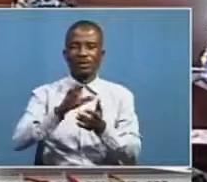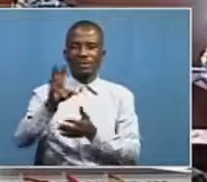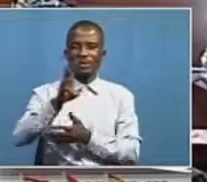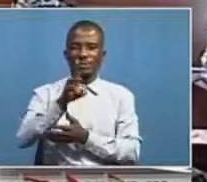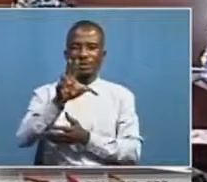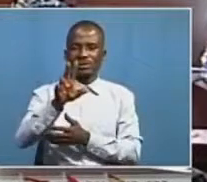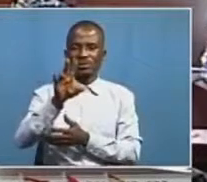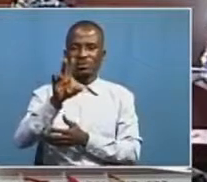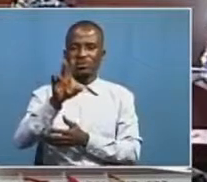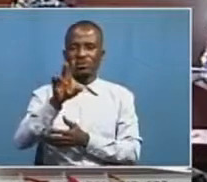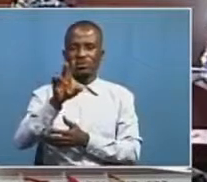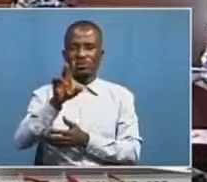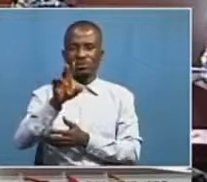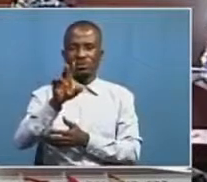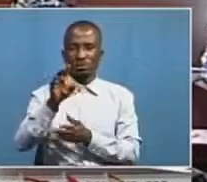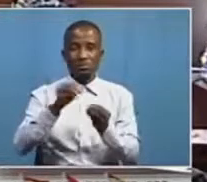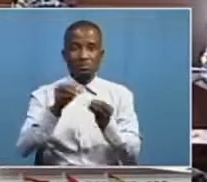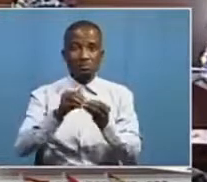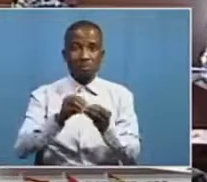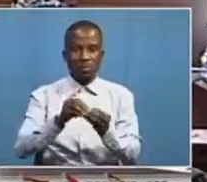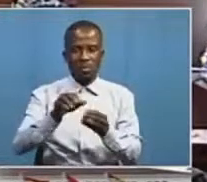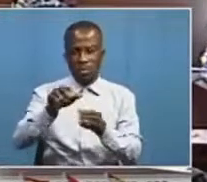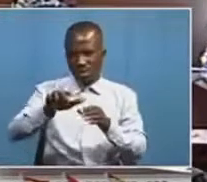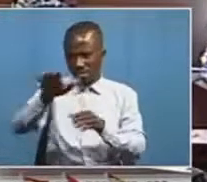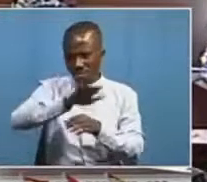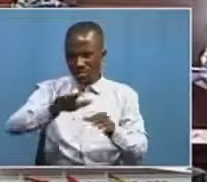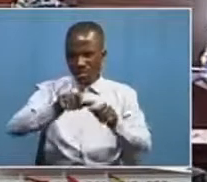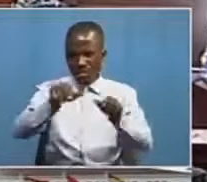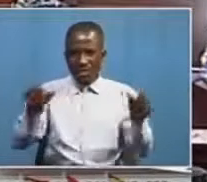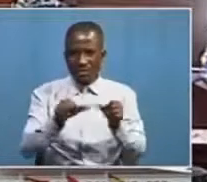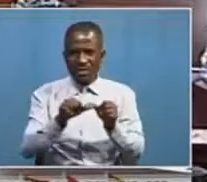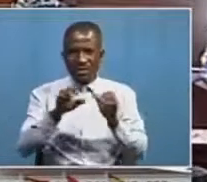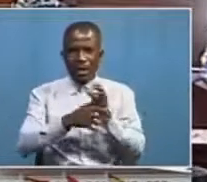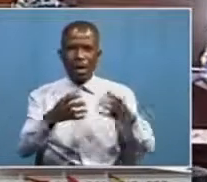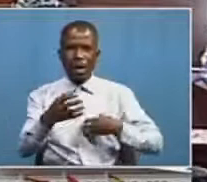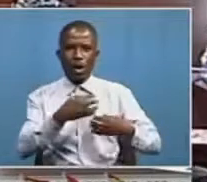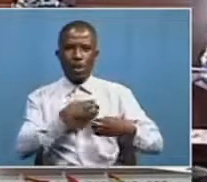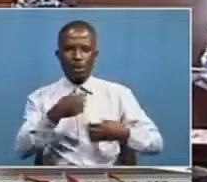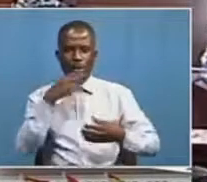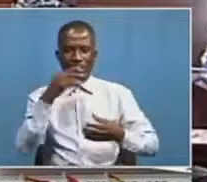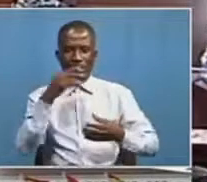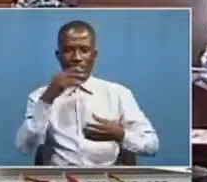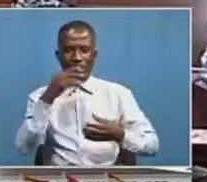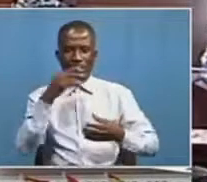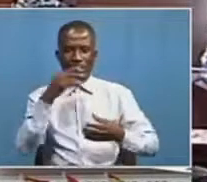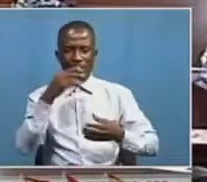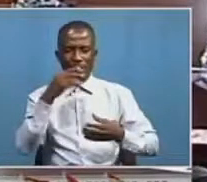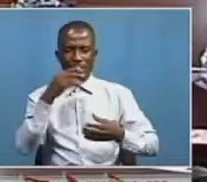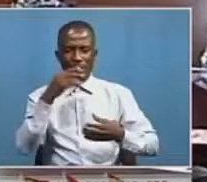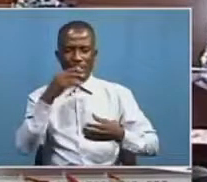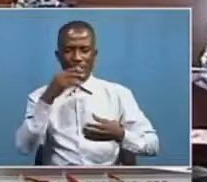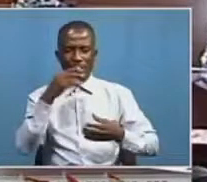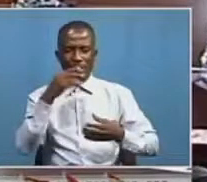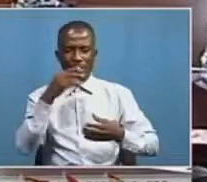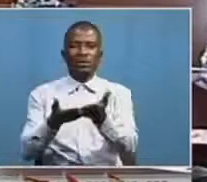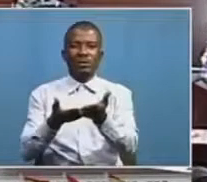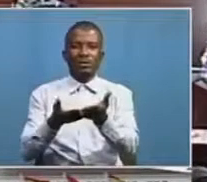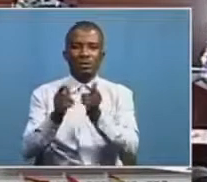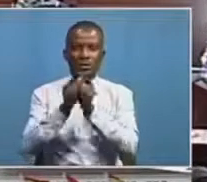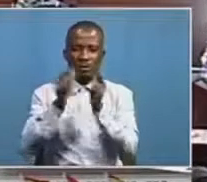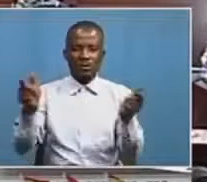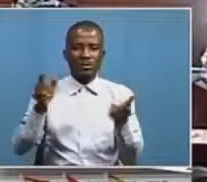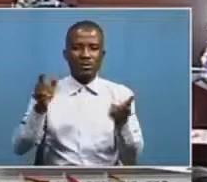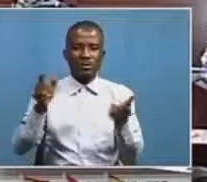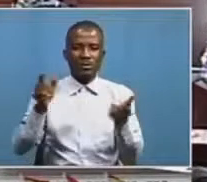5,662 in 32 constituencies. In proof of this allegation, the petitioner tendered to PW1, Mr. Untitled